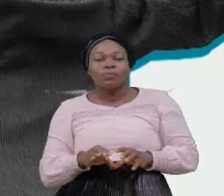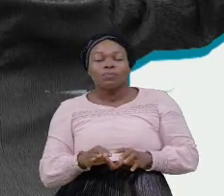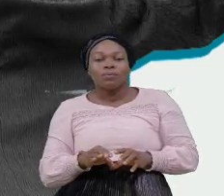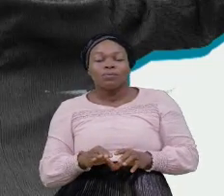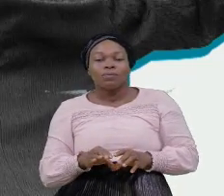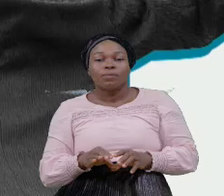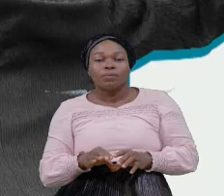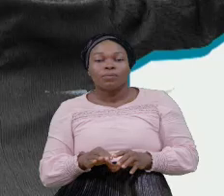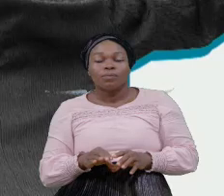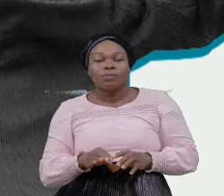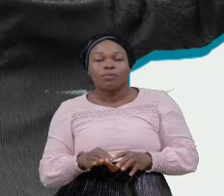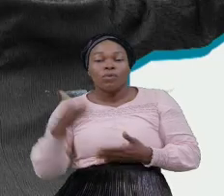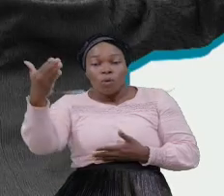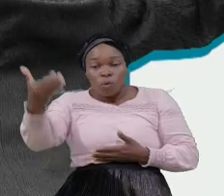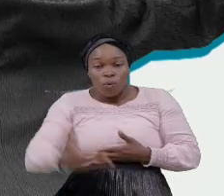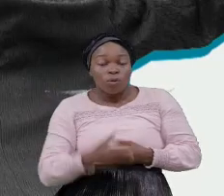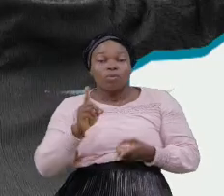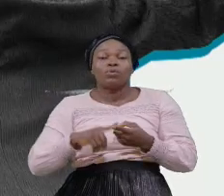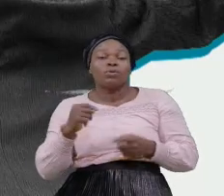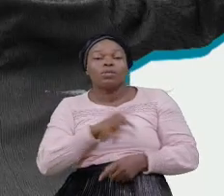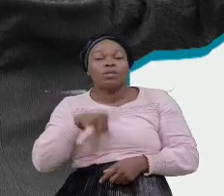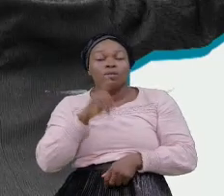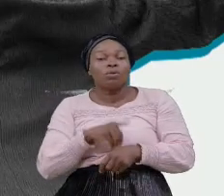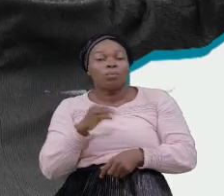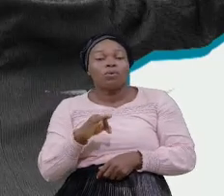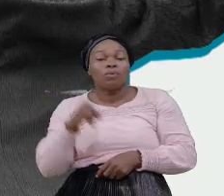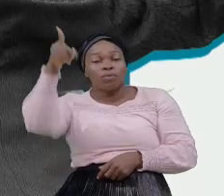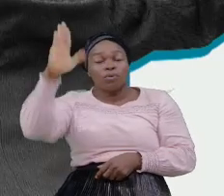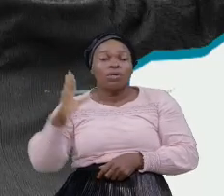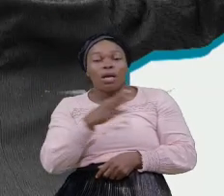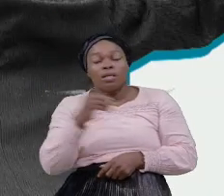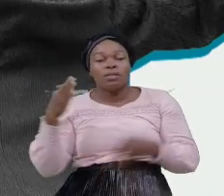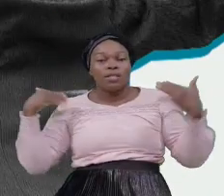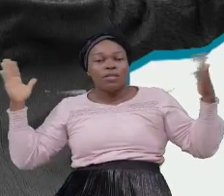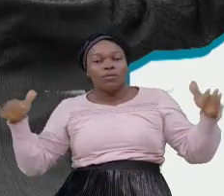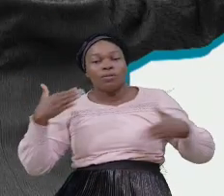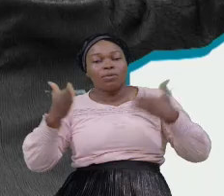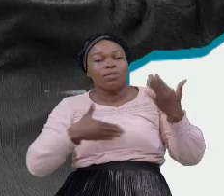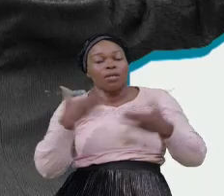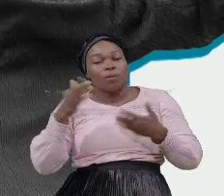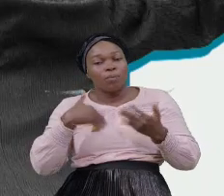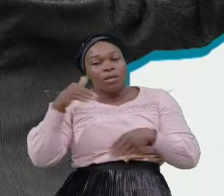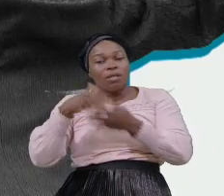Welcome to the kingdom of God. The angels are rejoicing in heaven because of you.